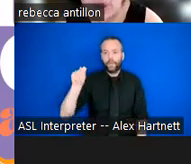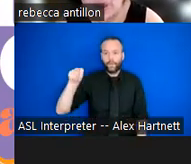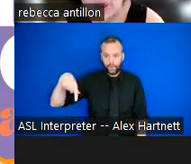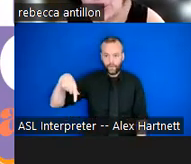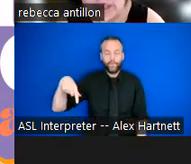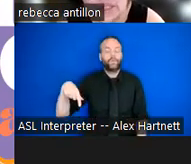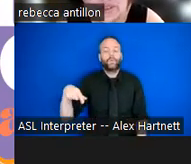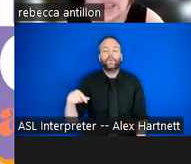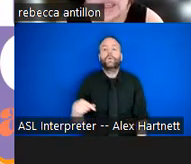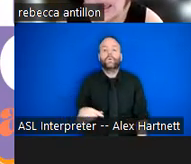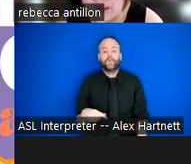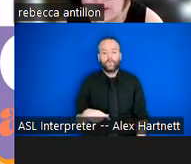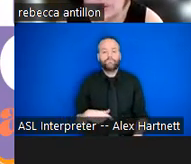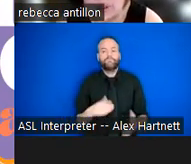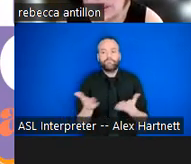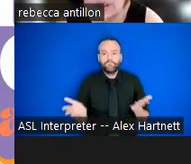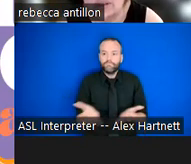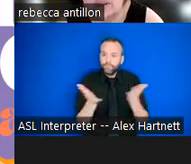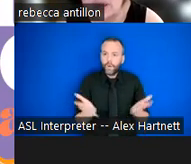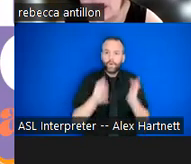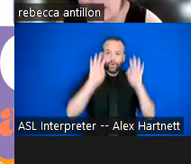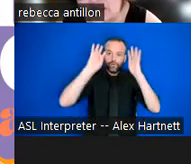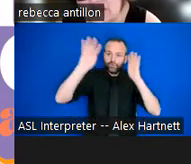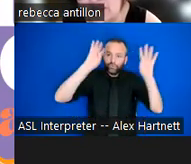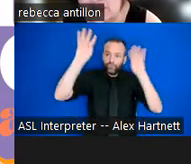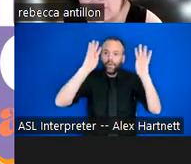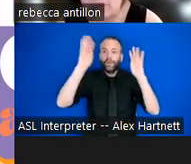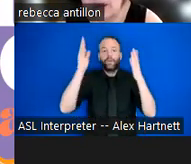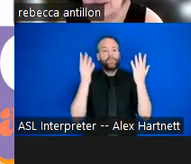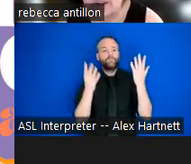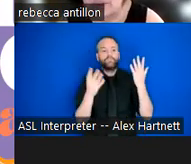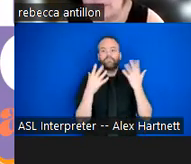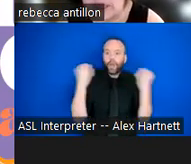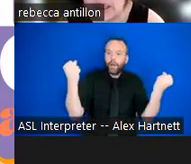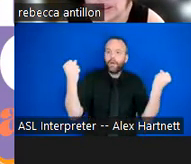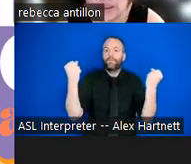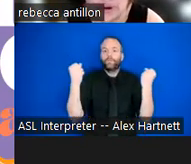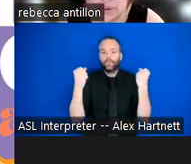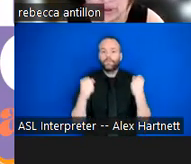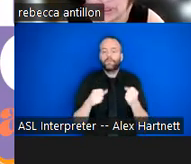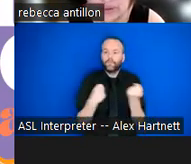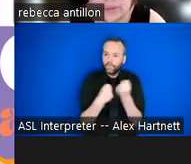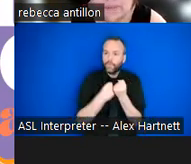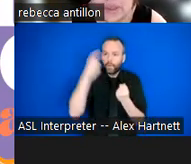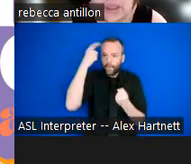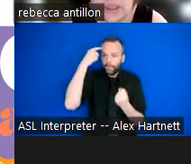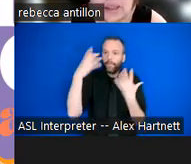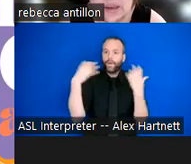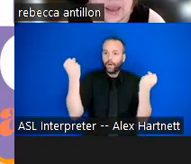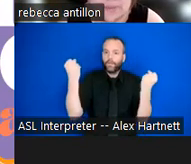promote creativity, health, and wellness to support positive mental health of our queer youth.